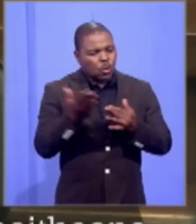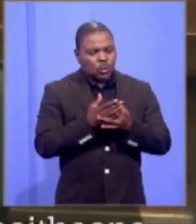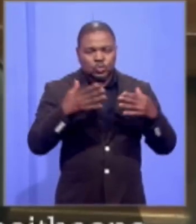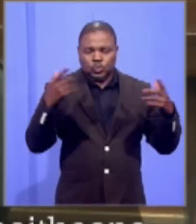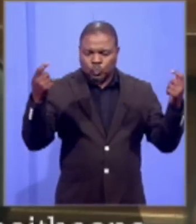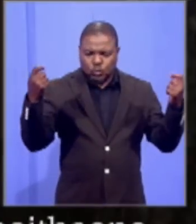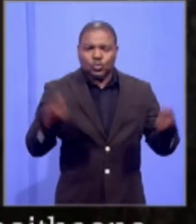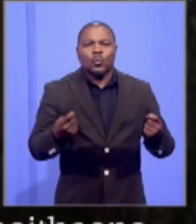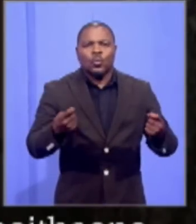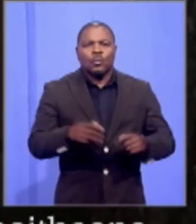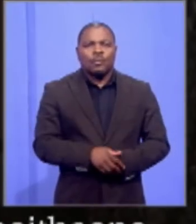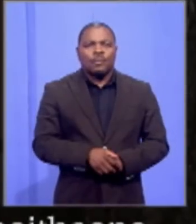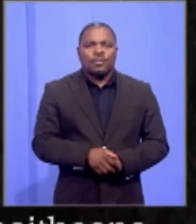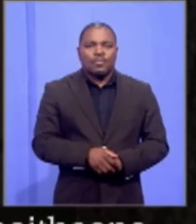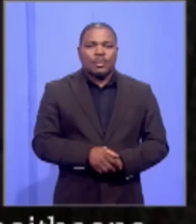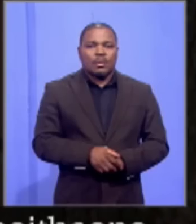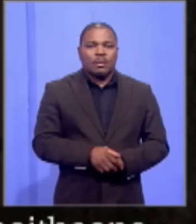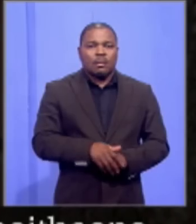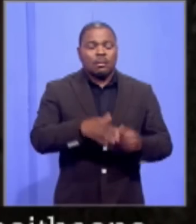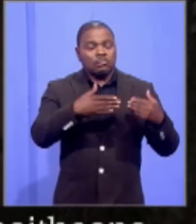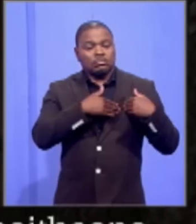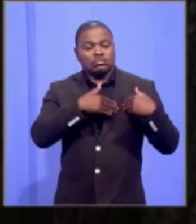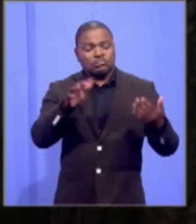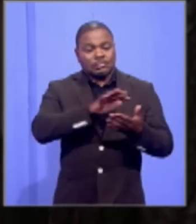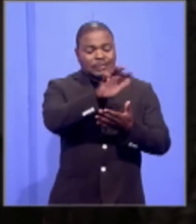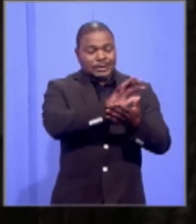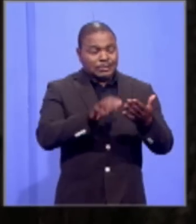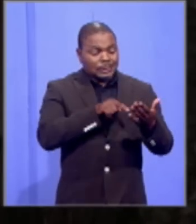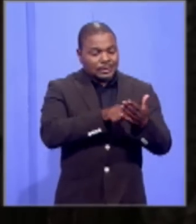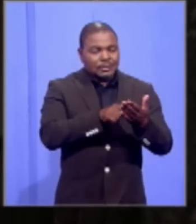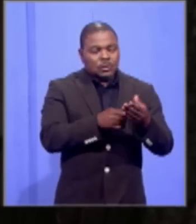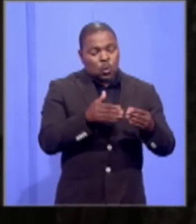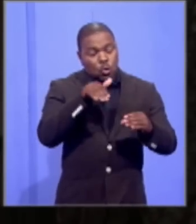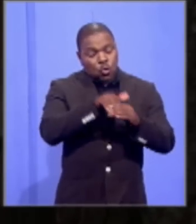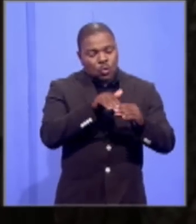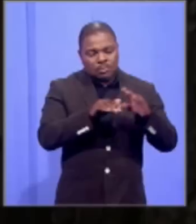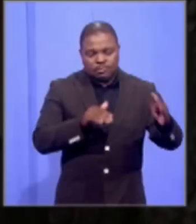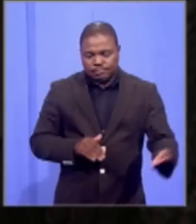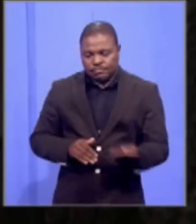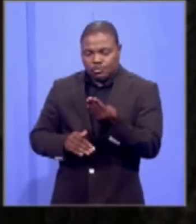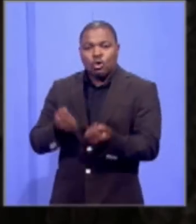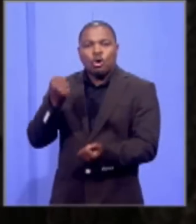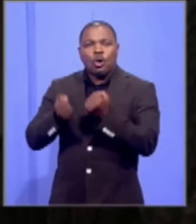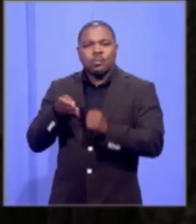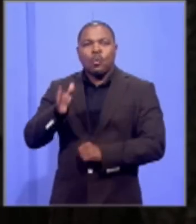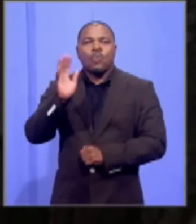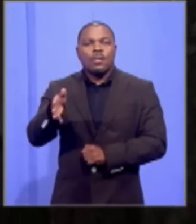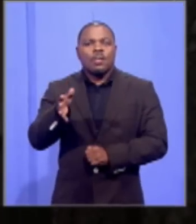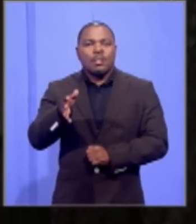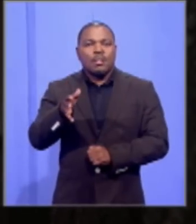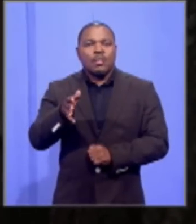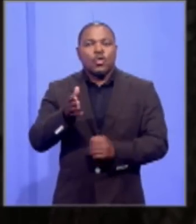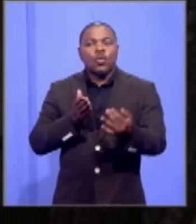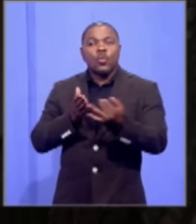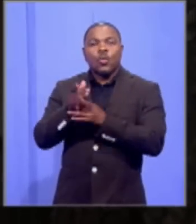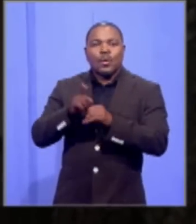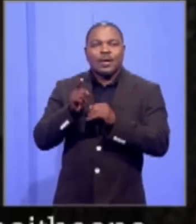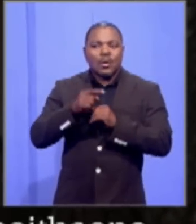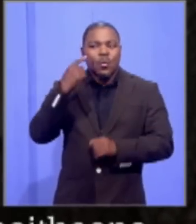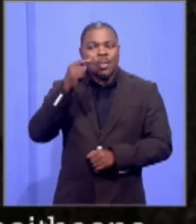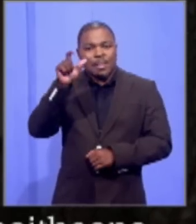ye. The contents of the confession statements will now be brought before court via the witnesses that took